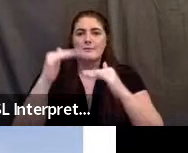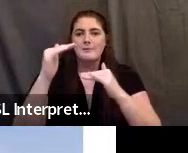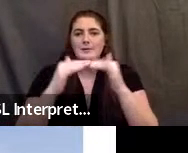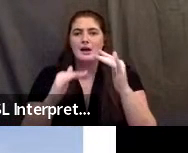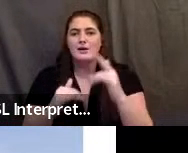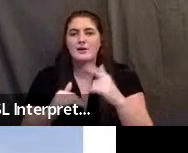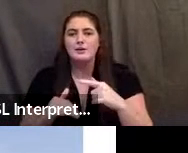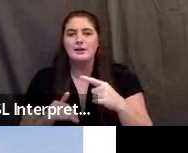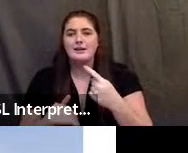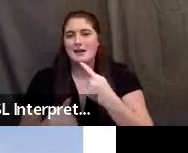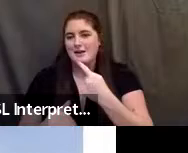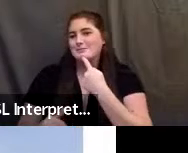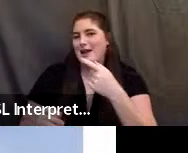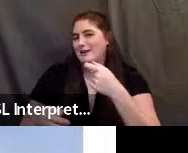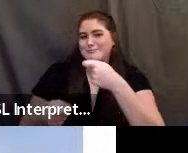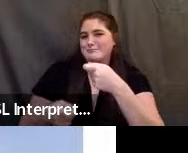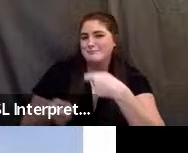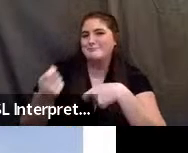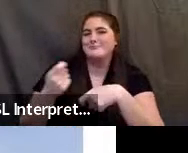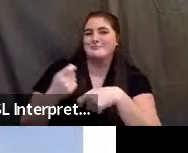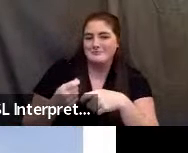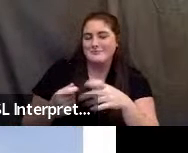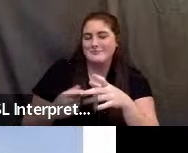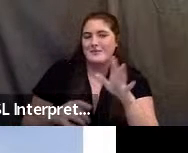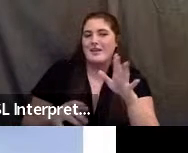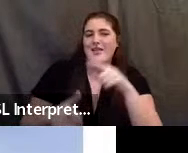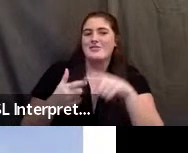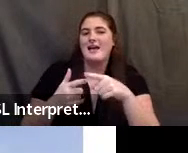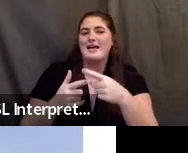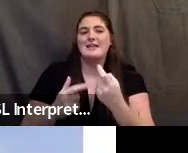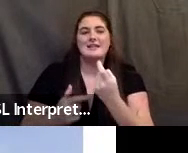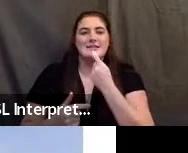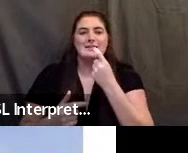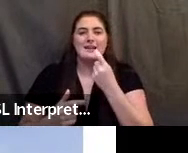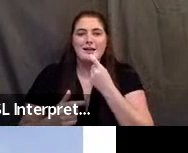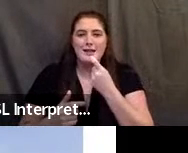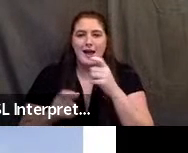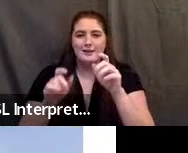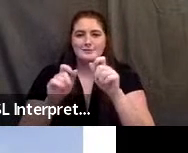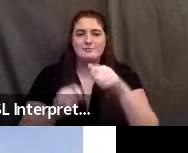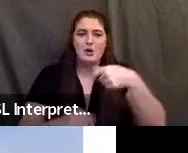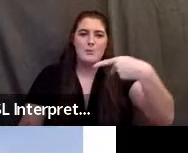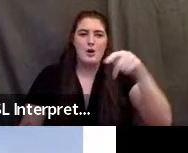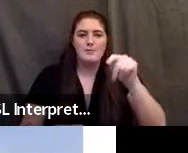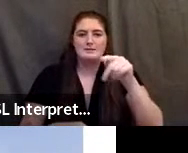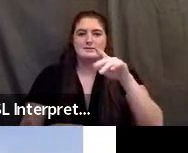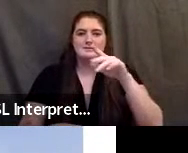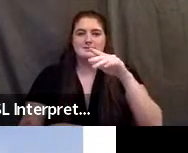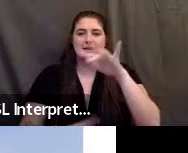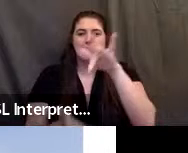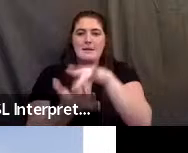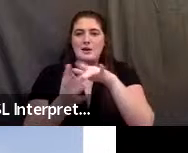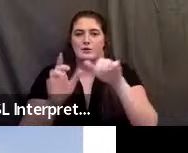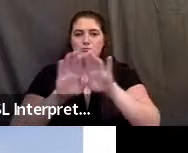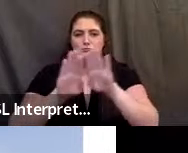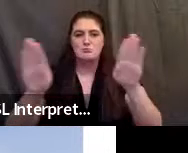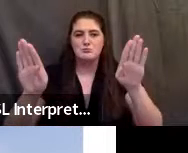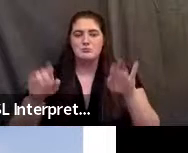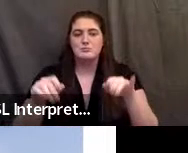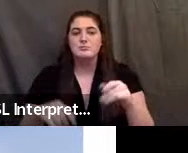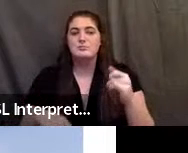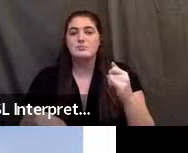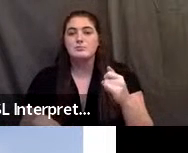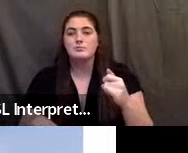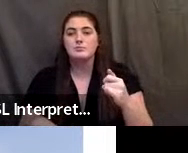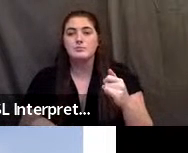the reverse, the way you said it. And then these glass terraced apartments fill in between those brick buildings. Okay, so if you took out the masonry ones,